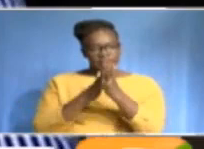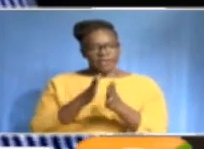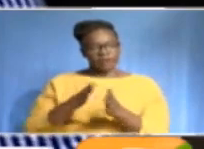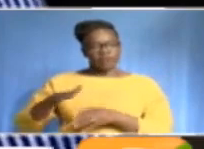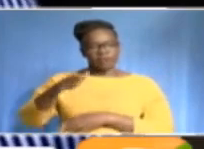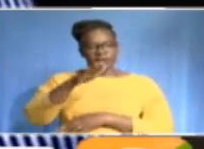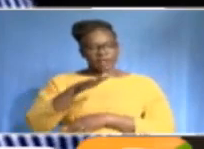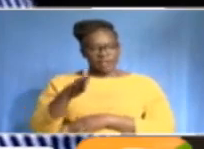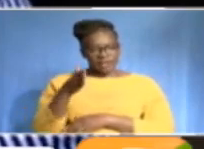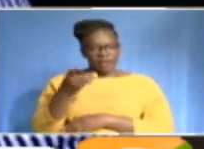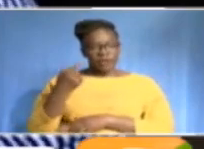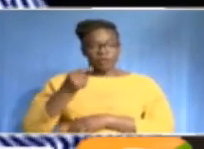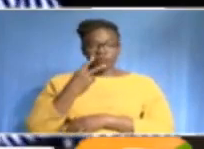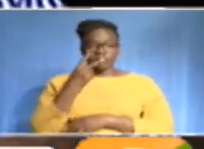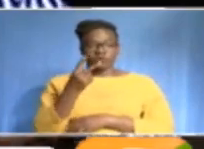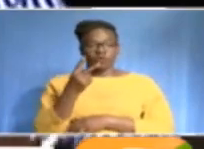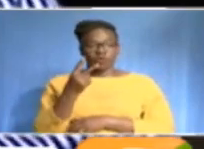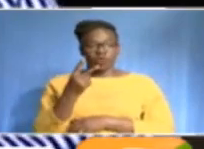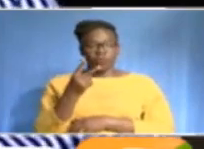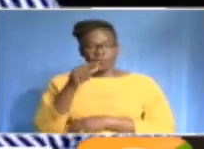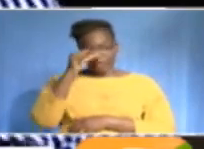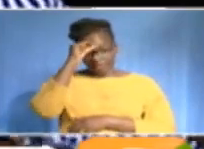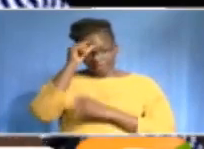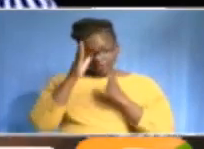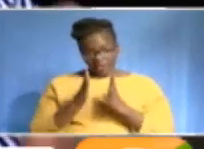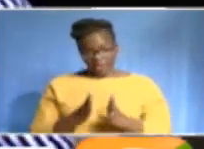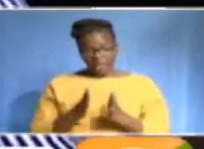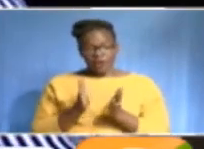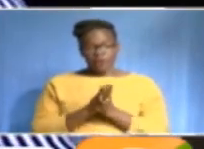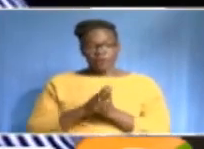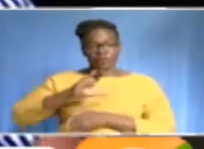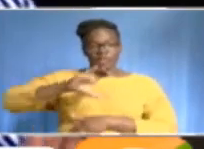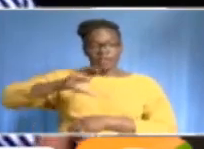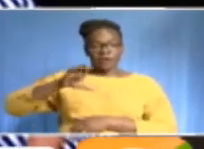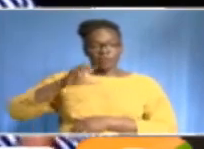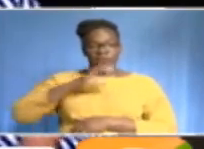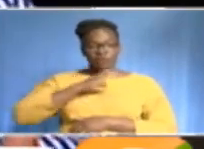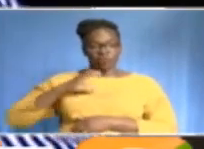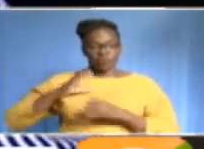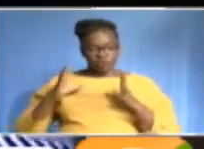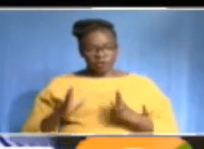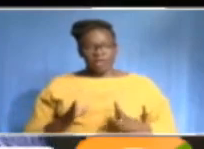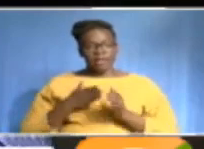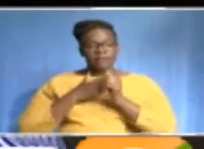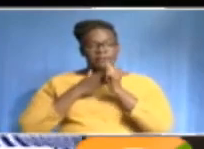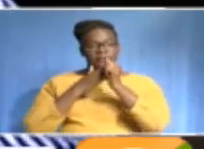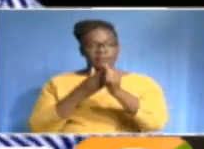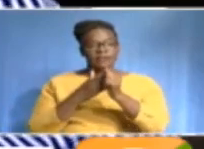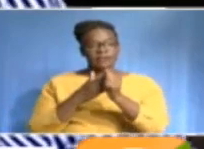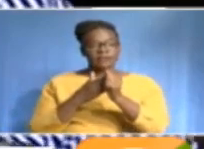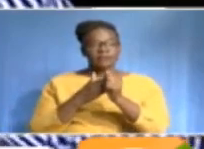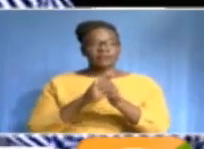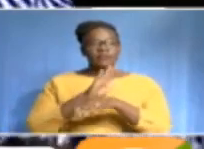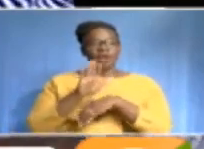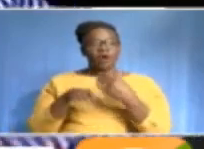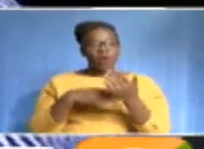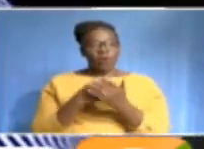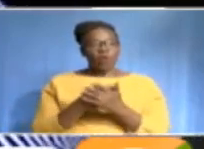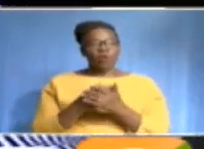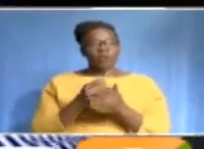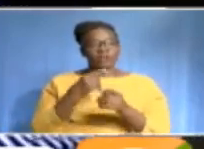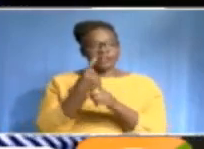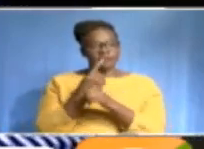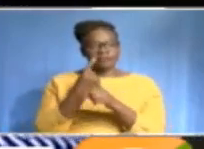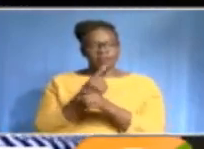county. We saw, the governor and the county commissioner leading a whole host of leaders